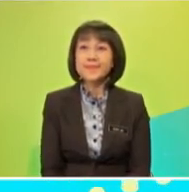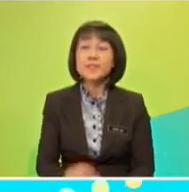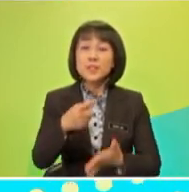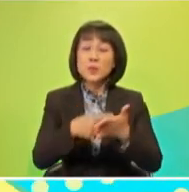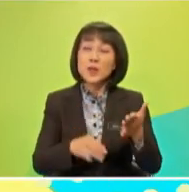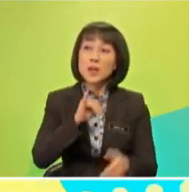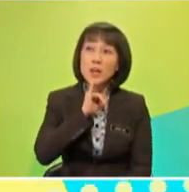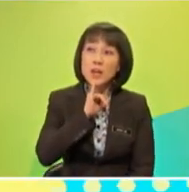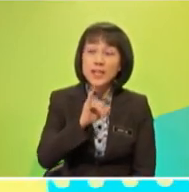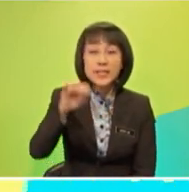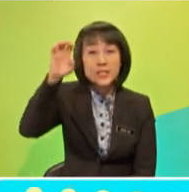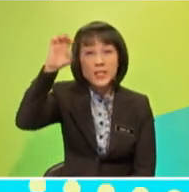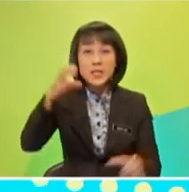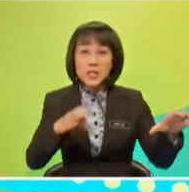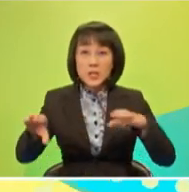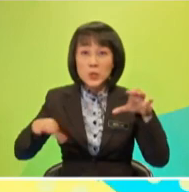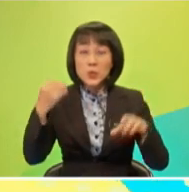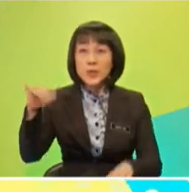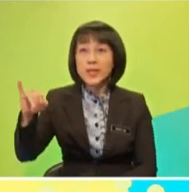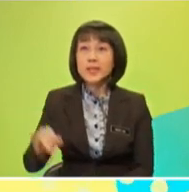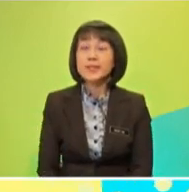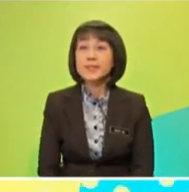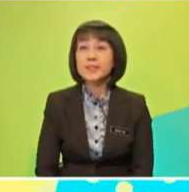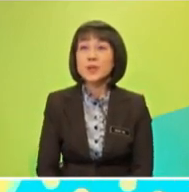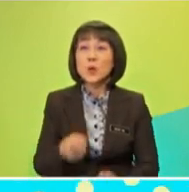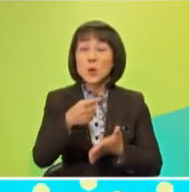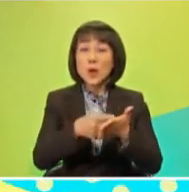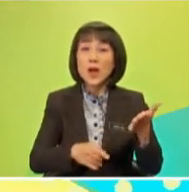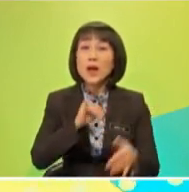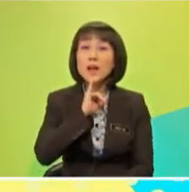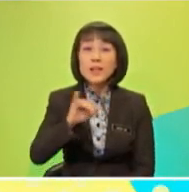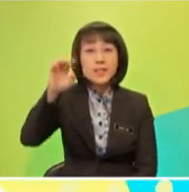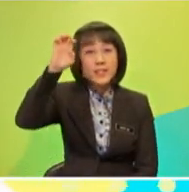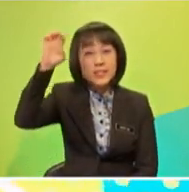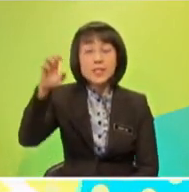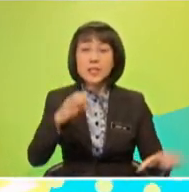What is he doing? Again, Megan?